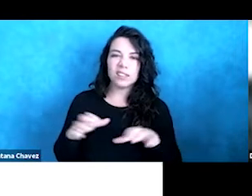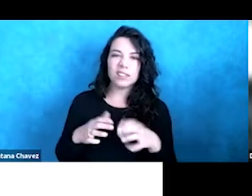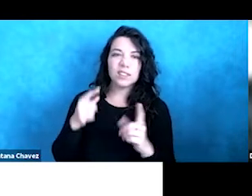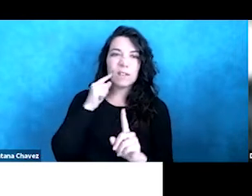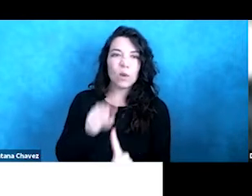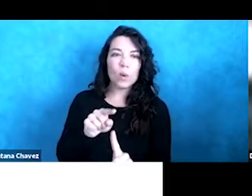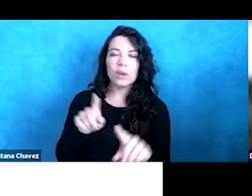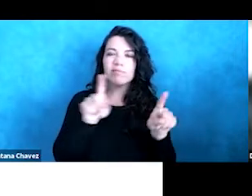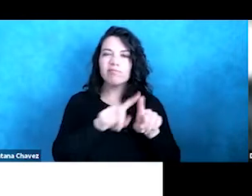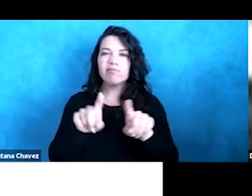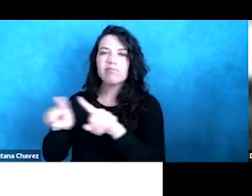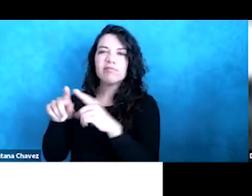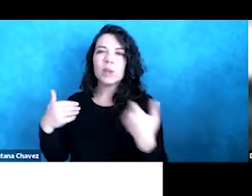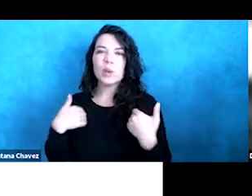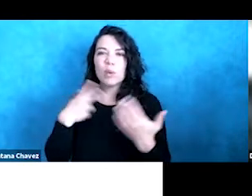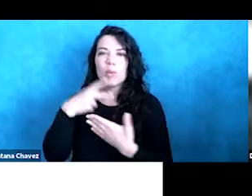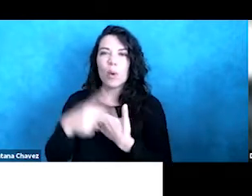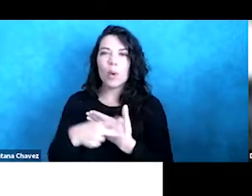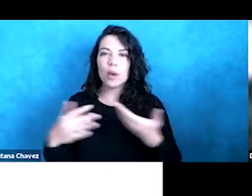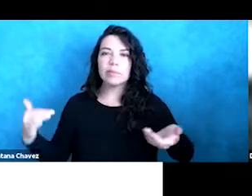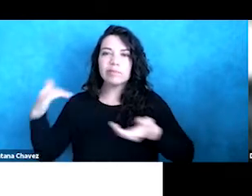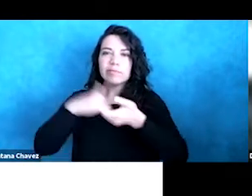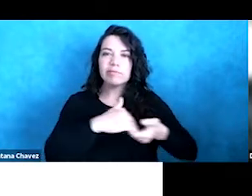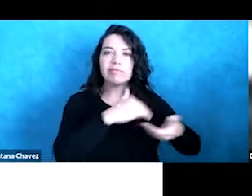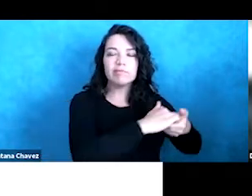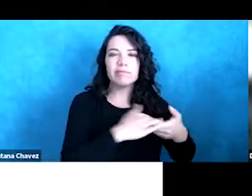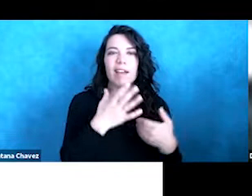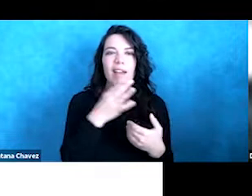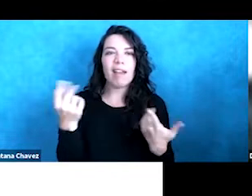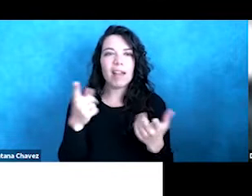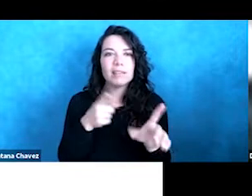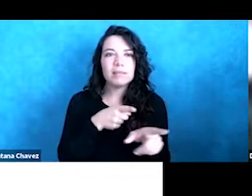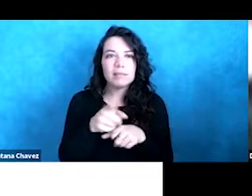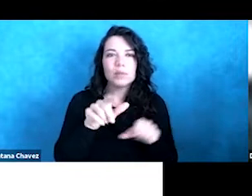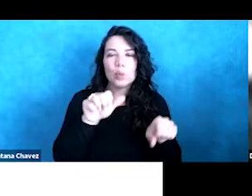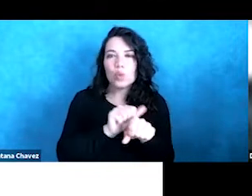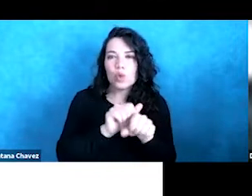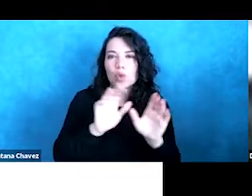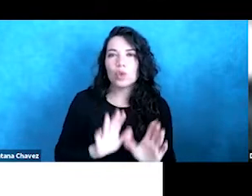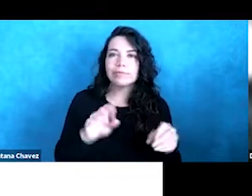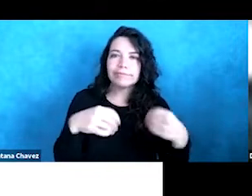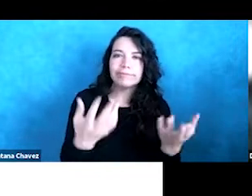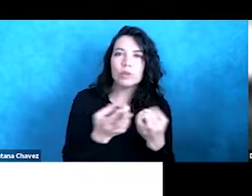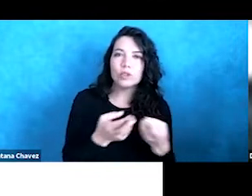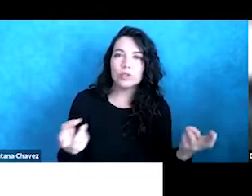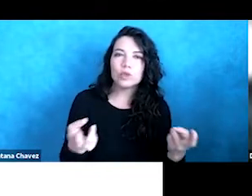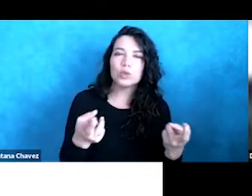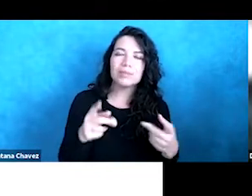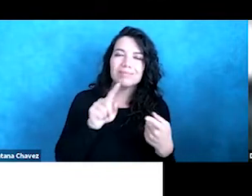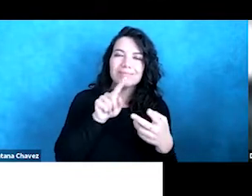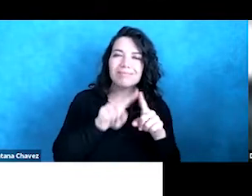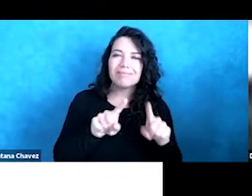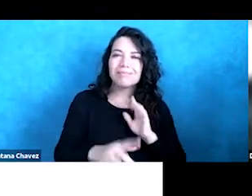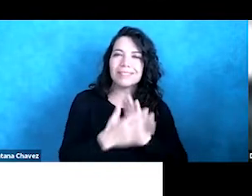youth programming and to give practitioners the information, tools, and resources that they need to develop high-quality, impactful,